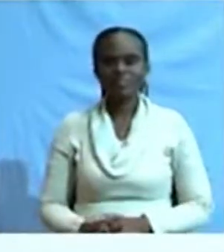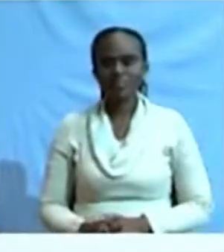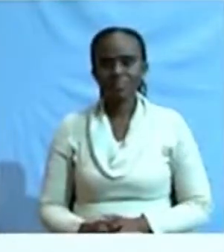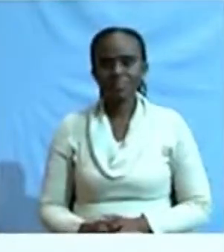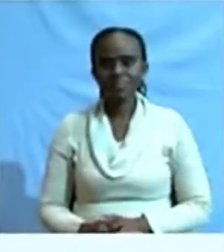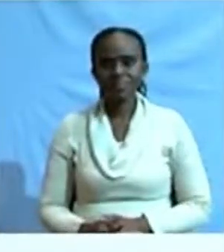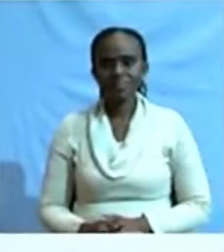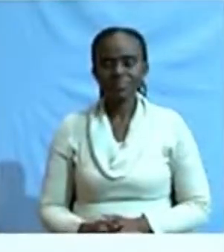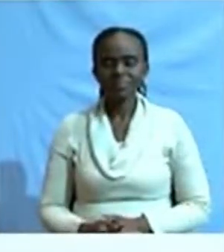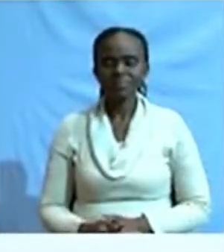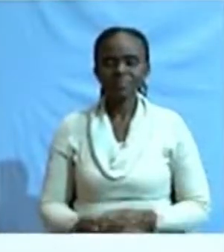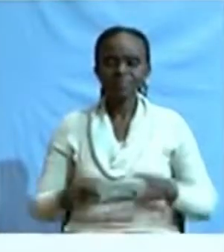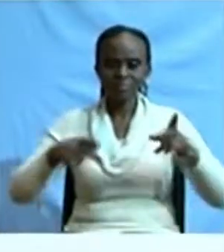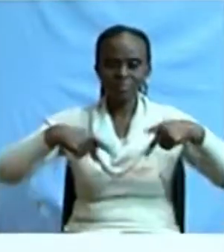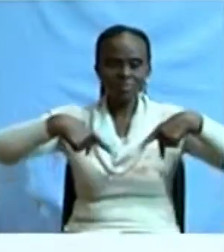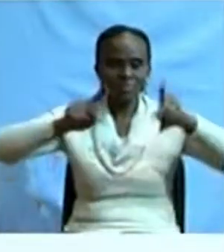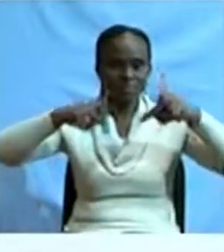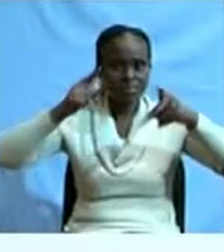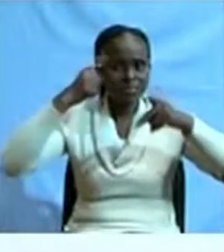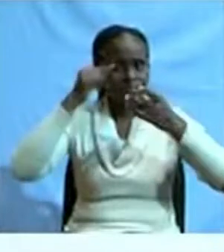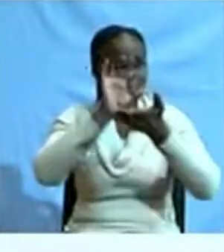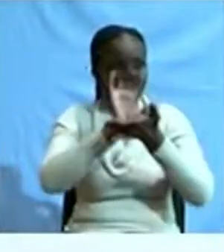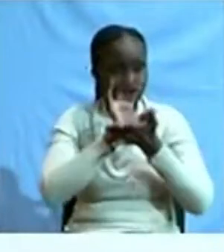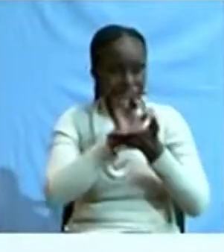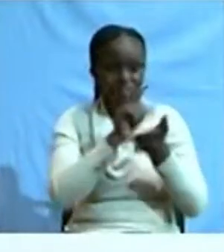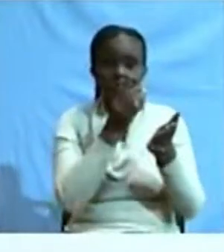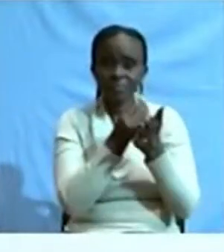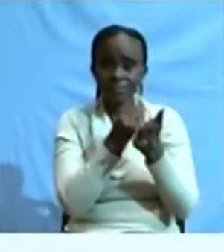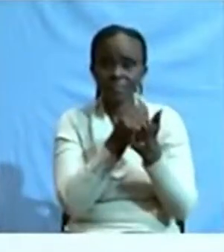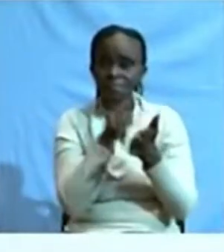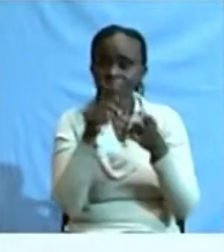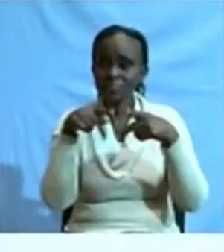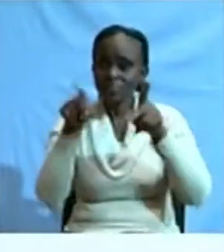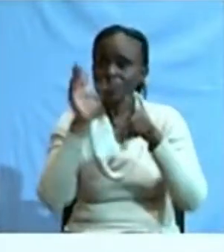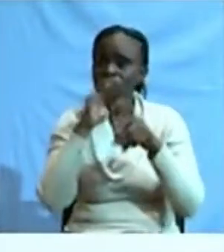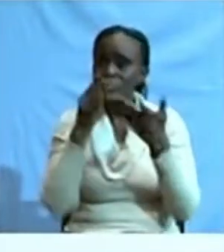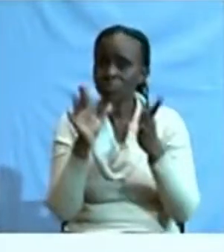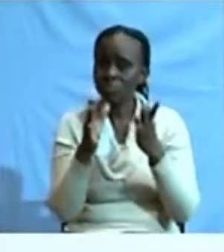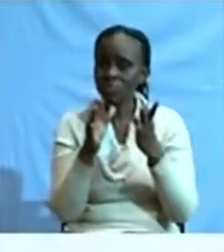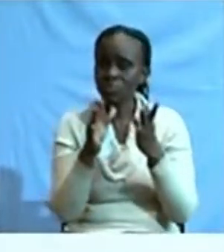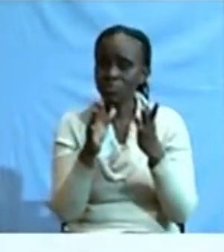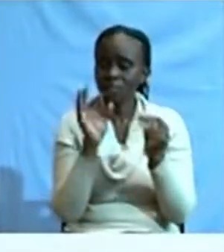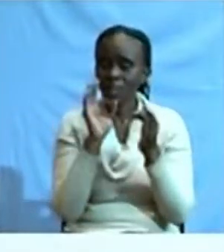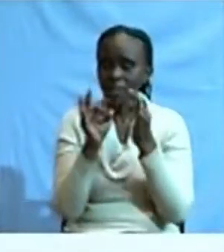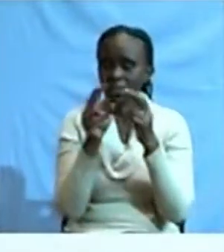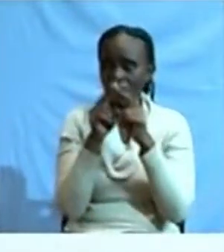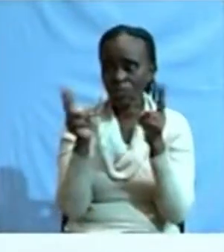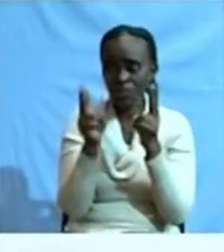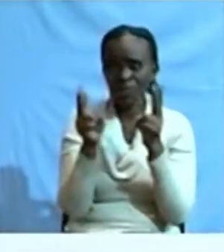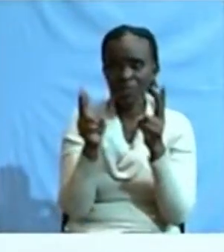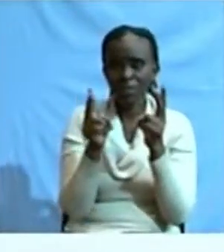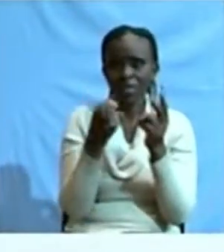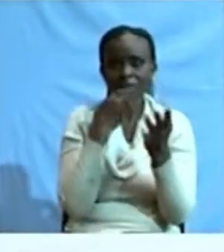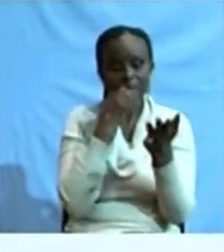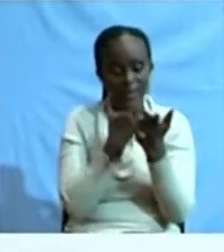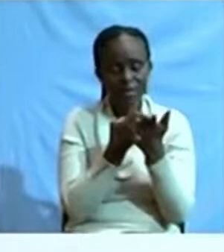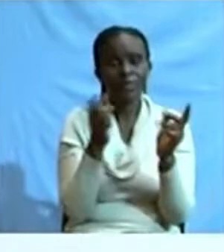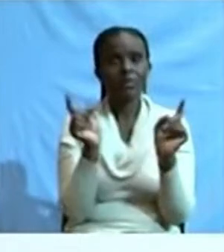Did you get any permission for borrowing of this money from the Treasury? And if so, where is the